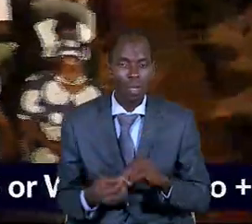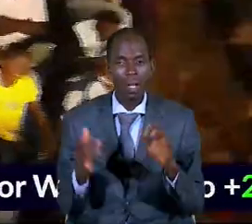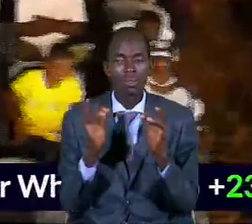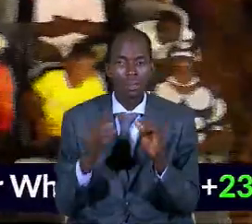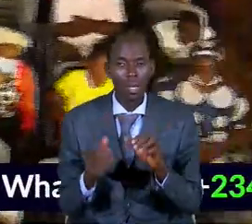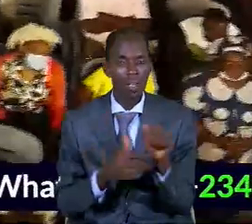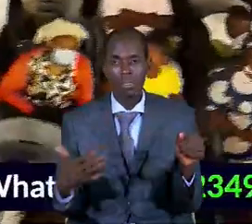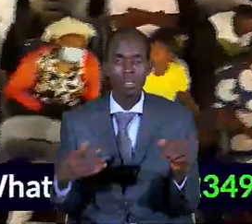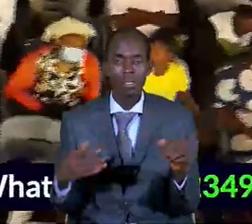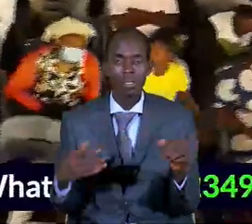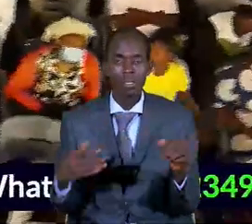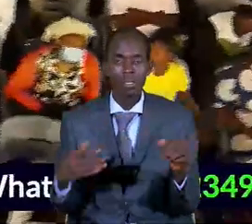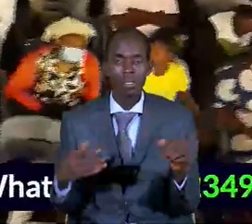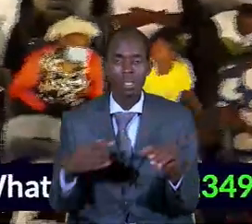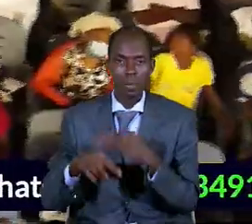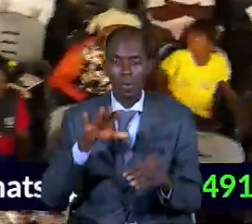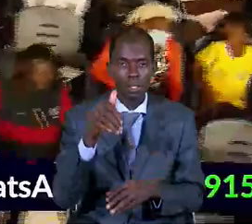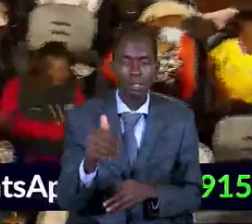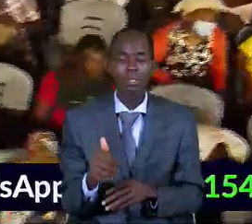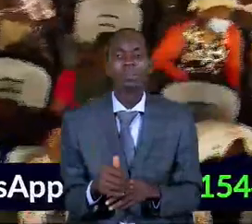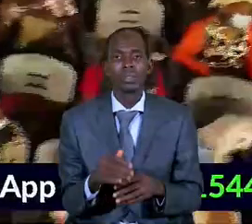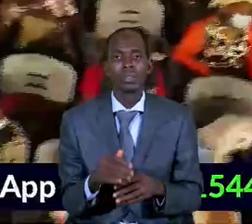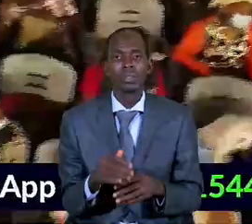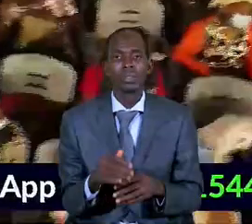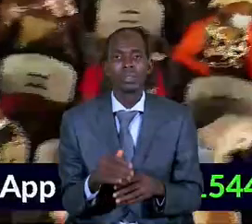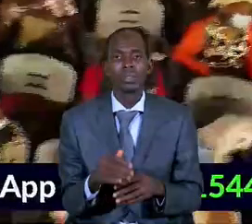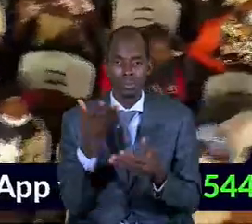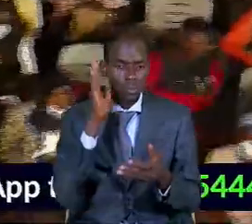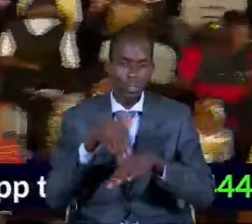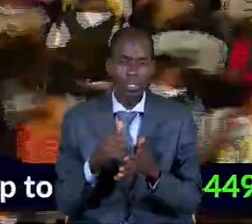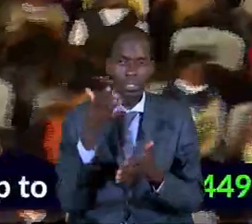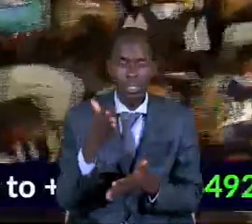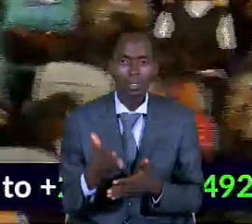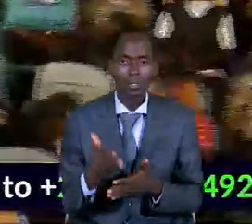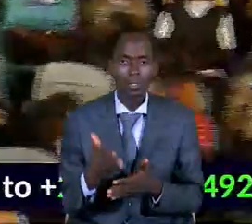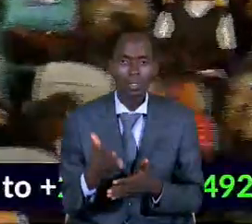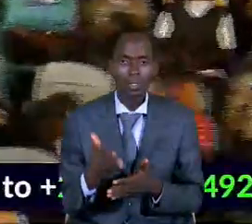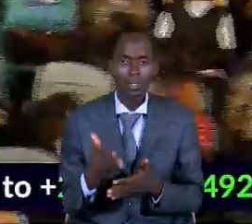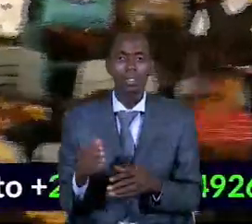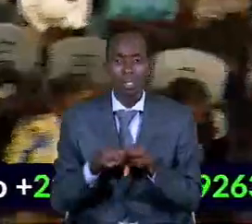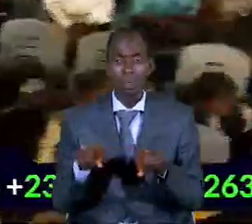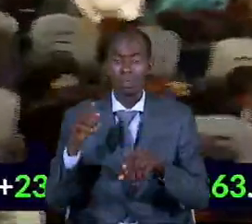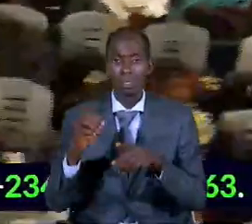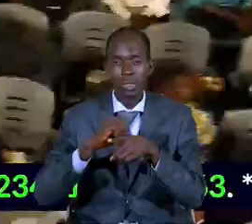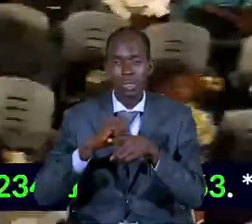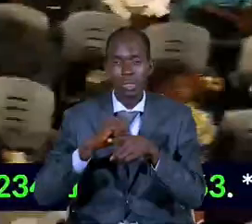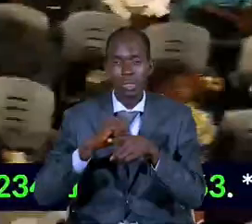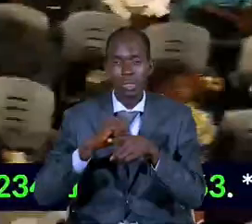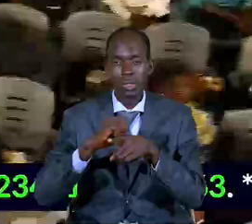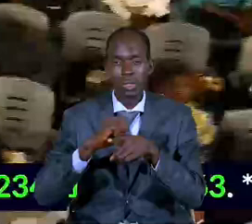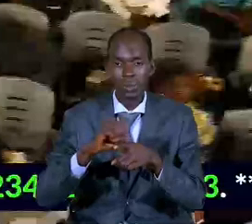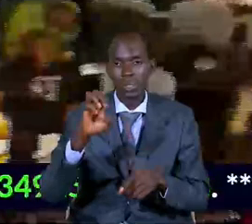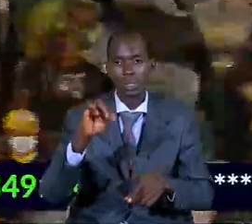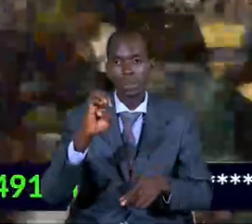people who gave their life to the Lord Jesus Christ tonight. For SMS, WhatsApp, you will see